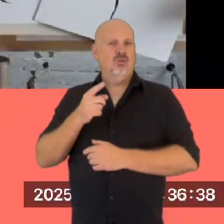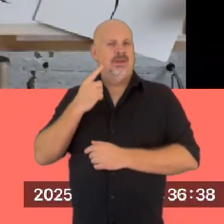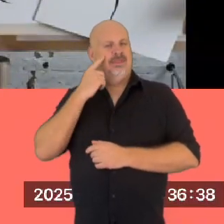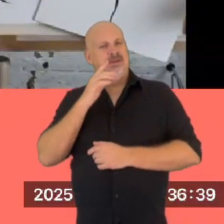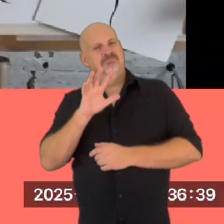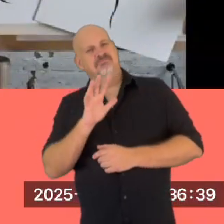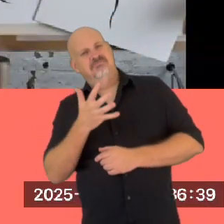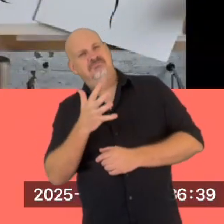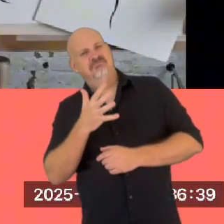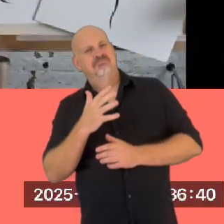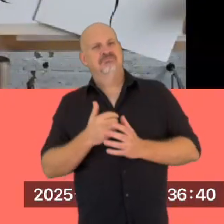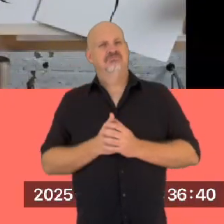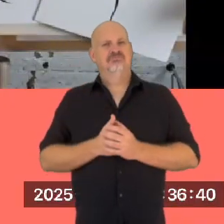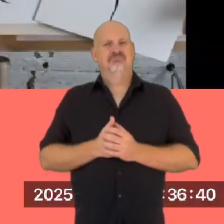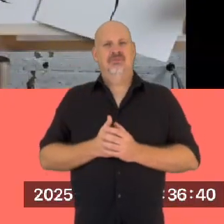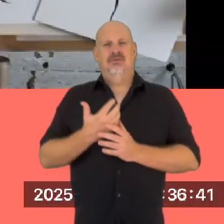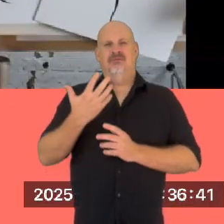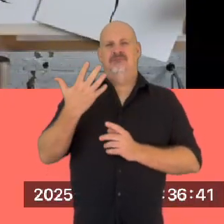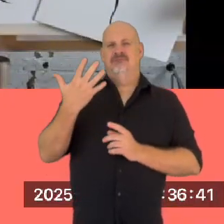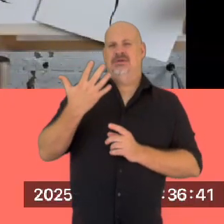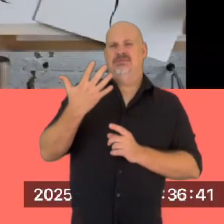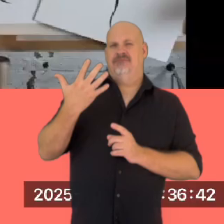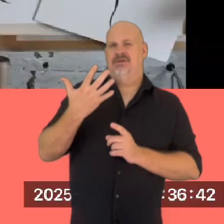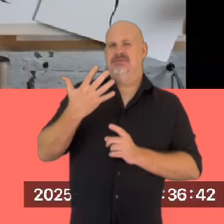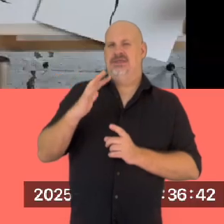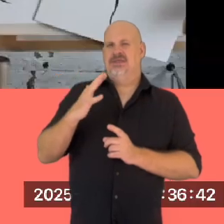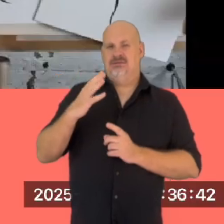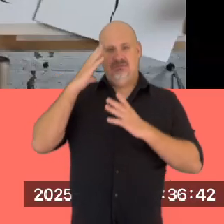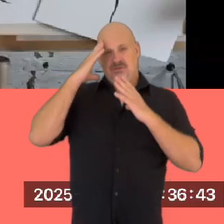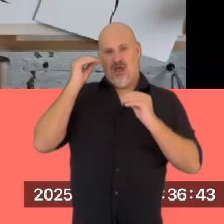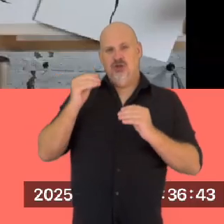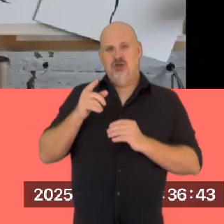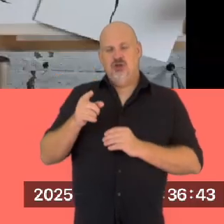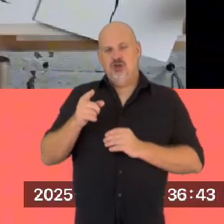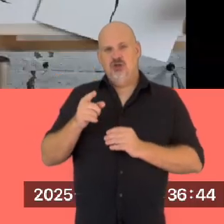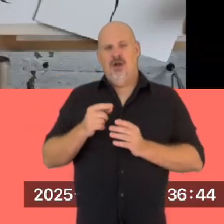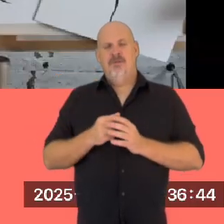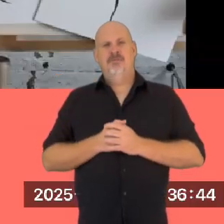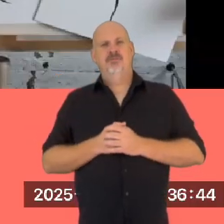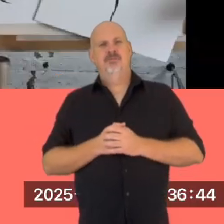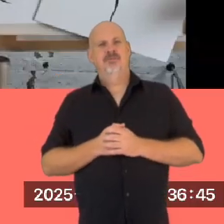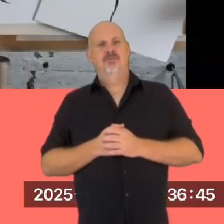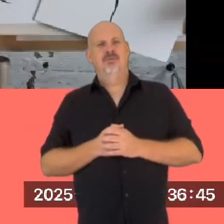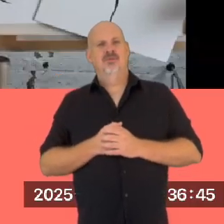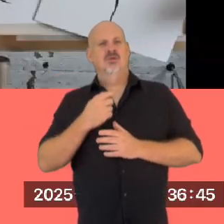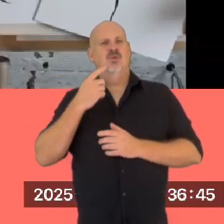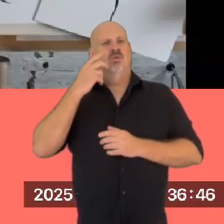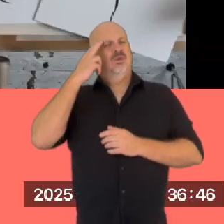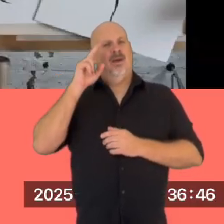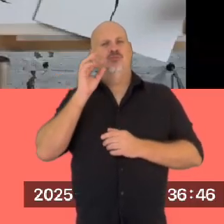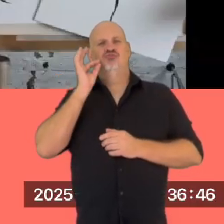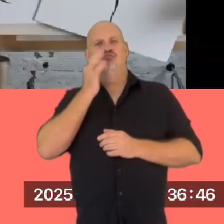a very ancient rose. I think it goes back to sort of 1600s, 1500s, and it was Dutch in origin, and